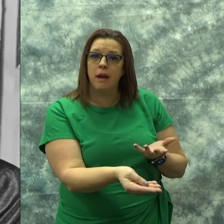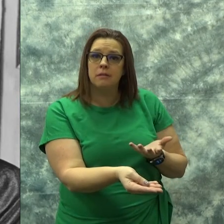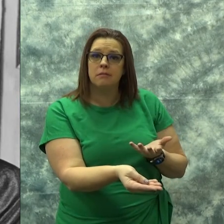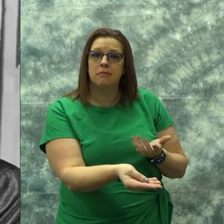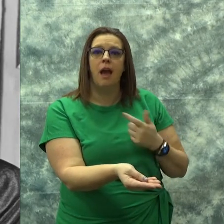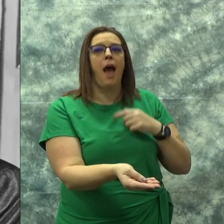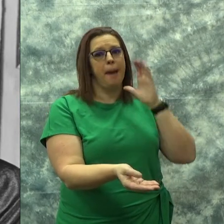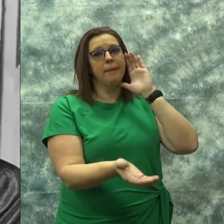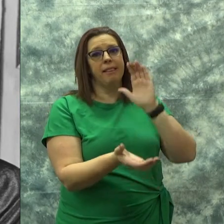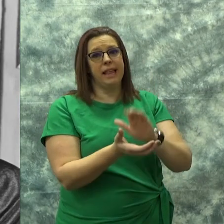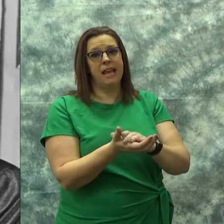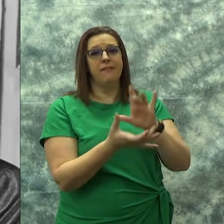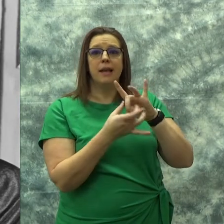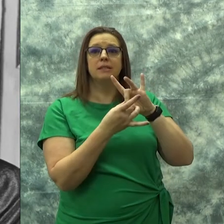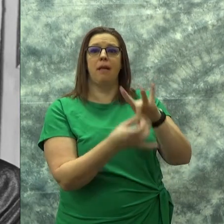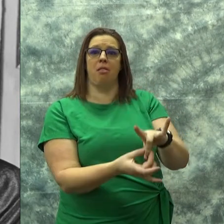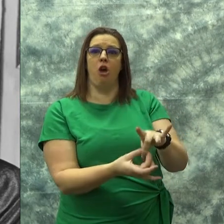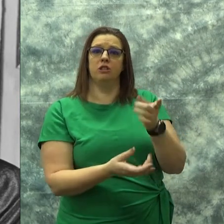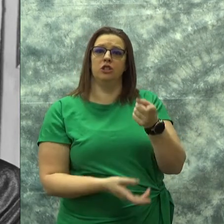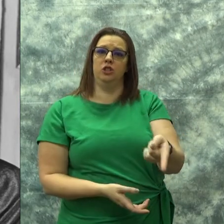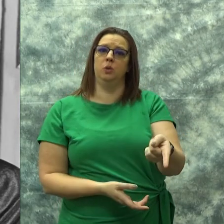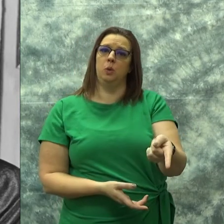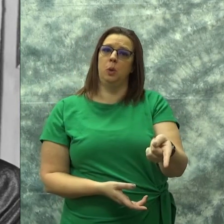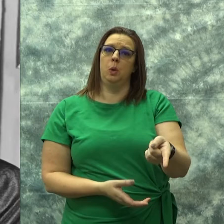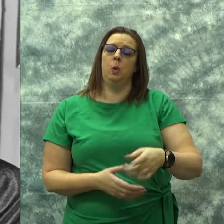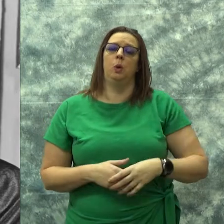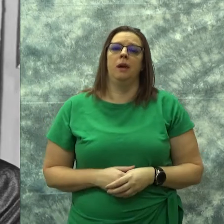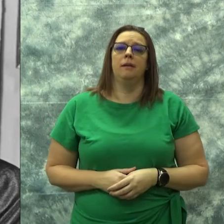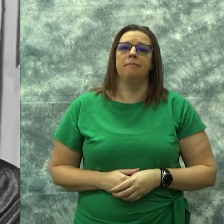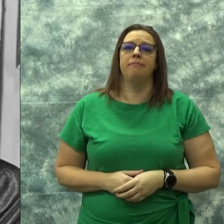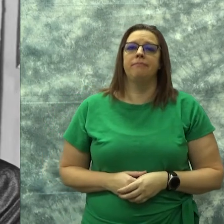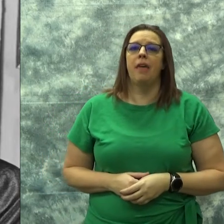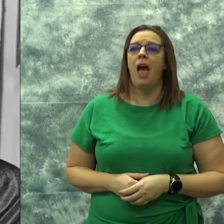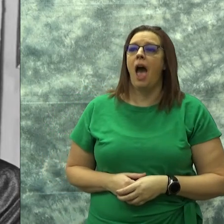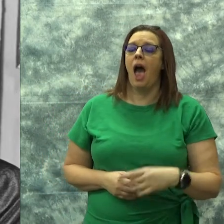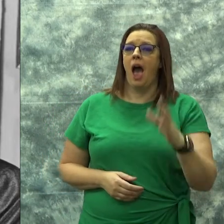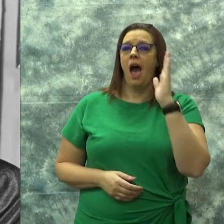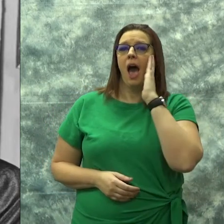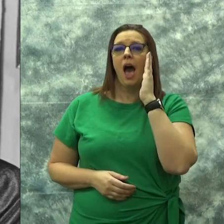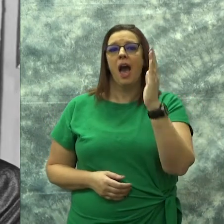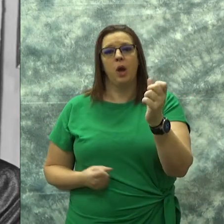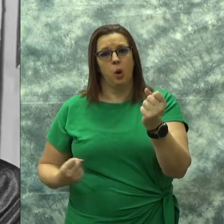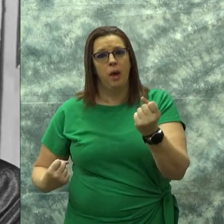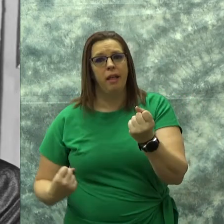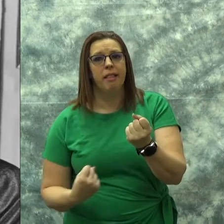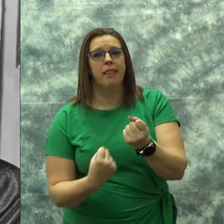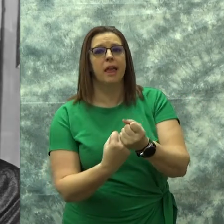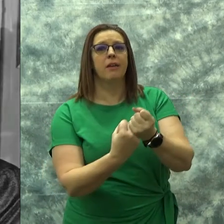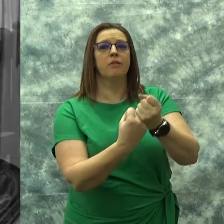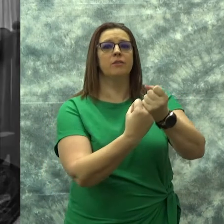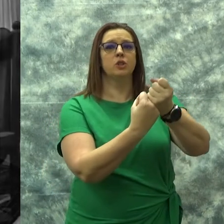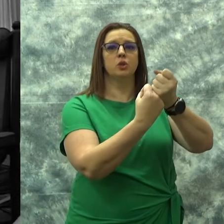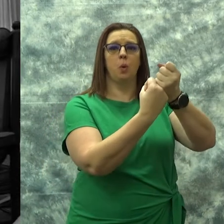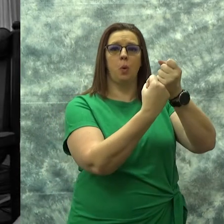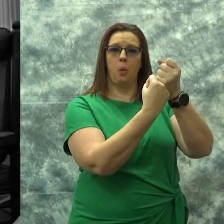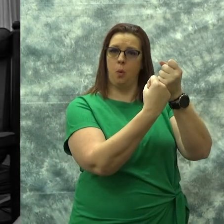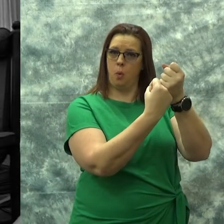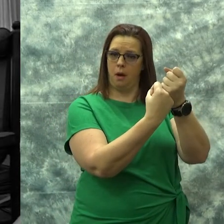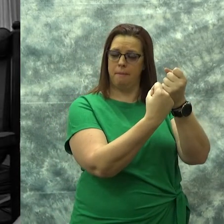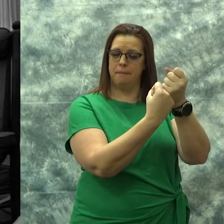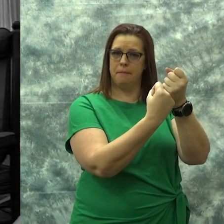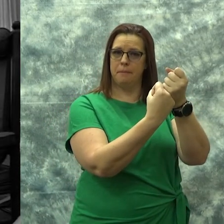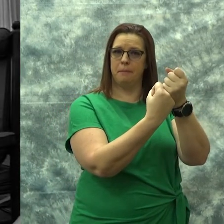said, "I believe this belongs to you. I will lift